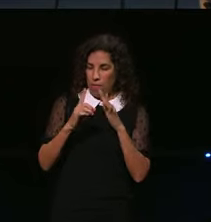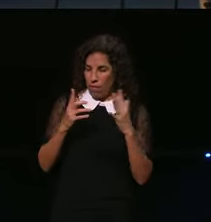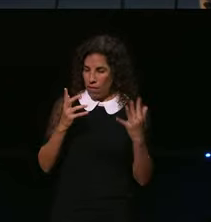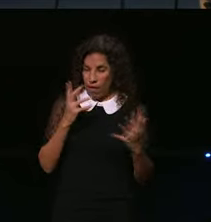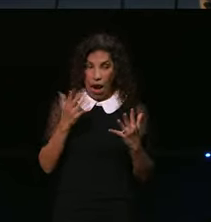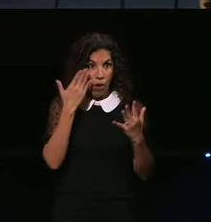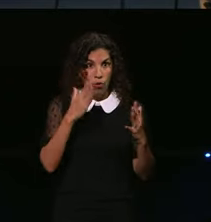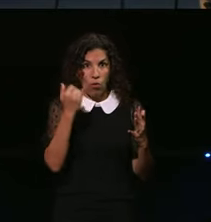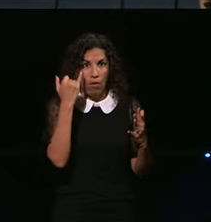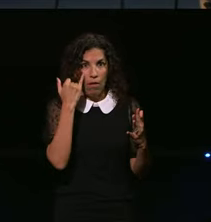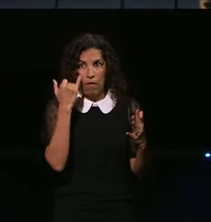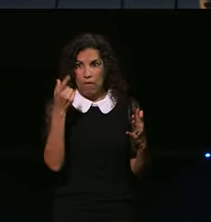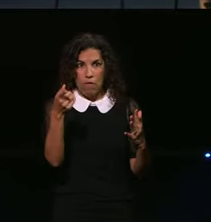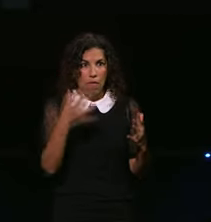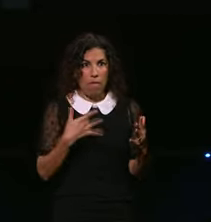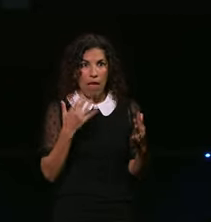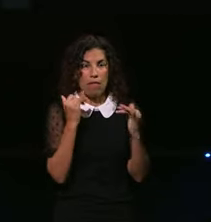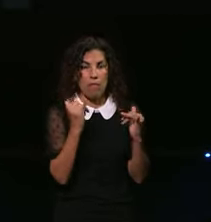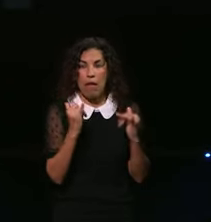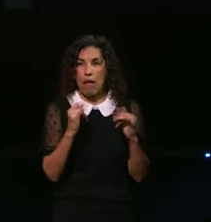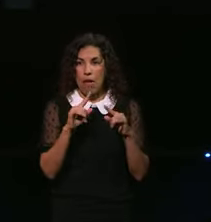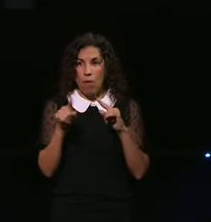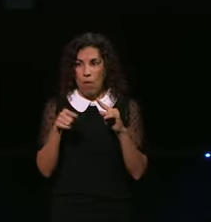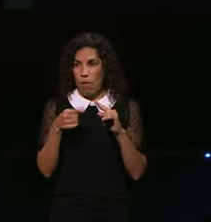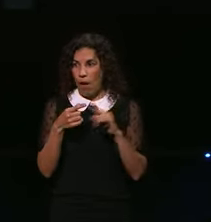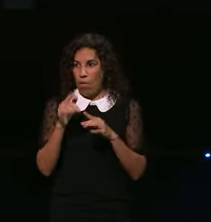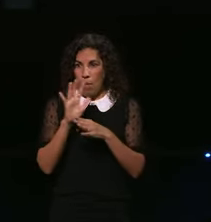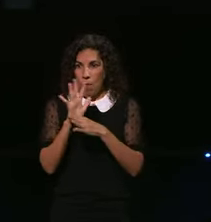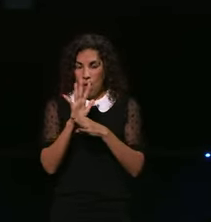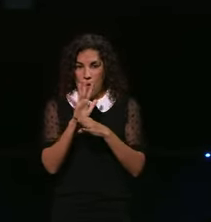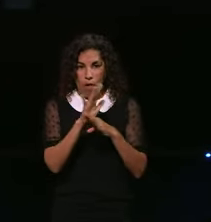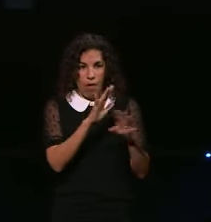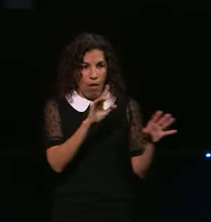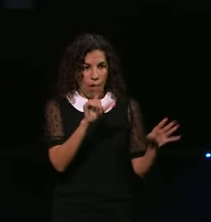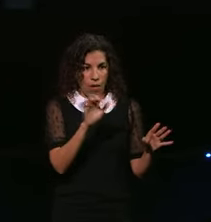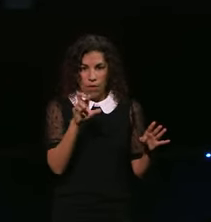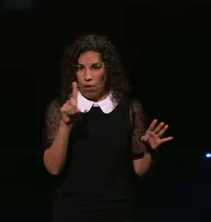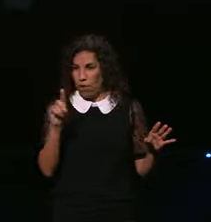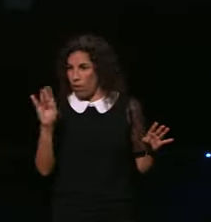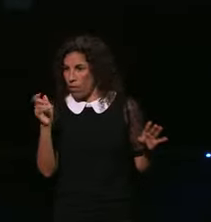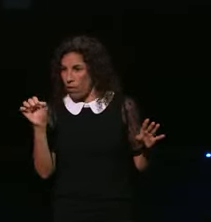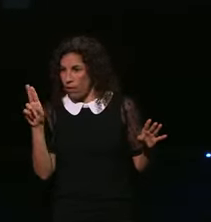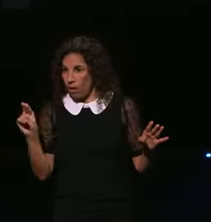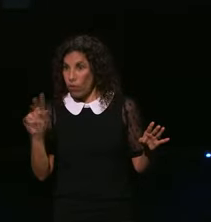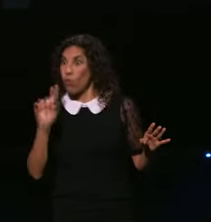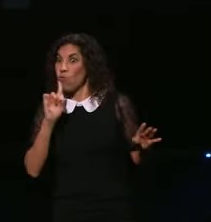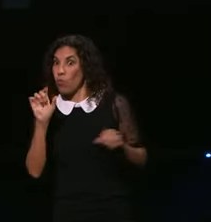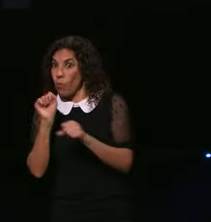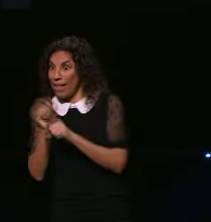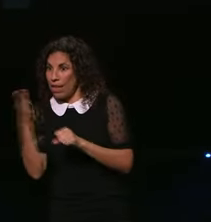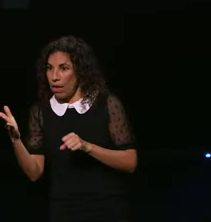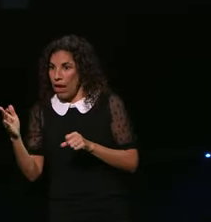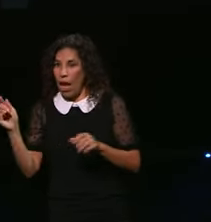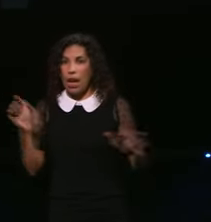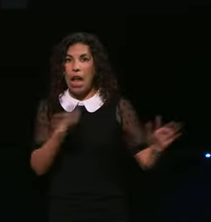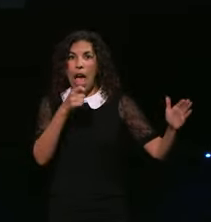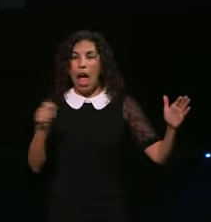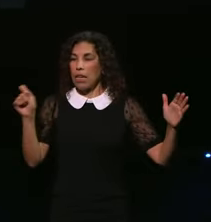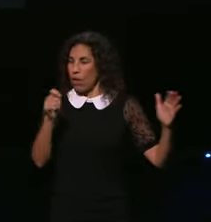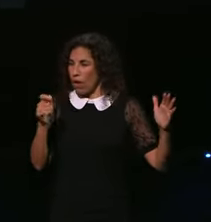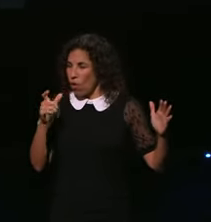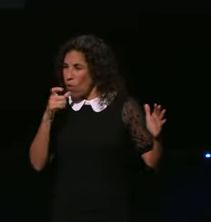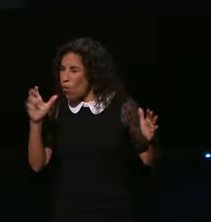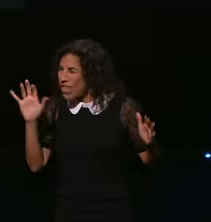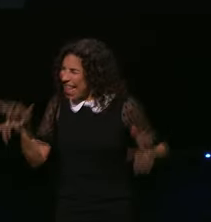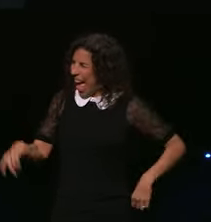and I don't know if anybody else felt this, but when the movie ended and they cut to Leonard Bernstein, the real Leonard Bernstein conducting, I said,